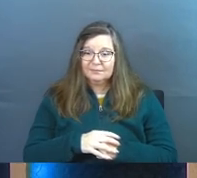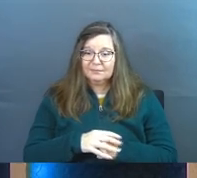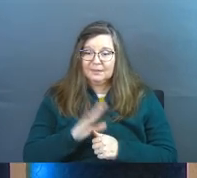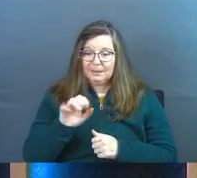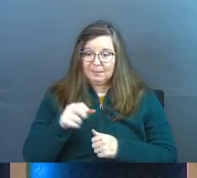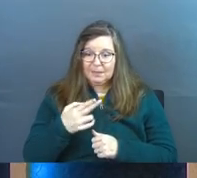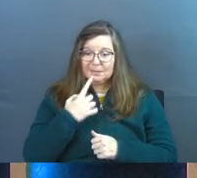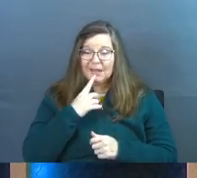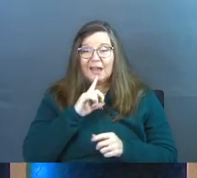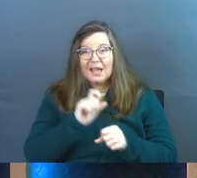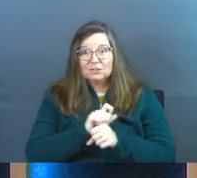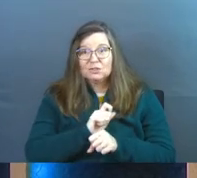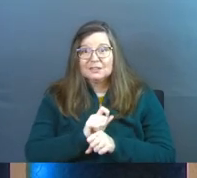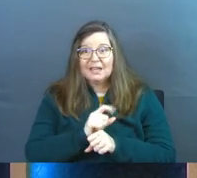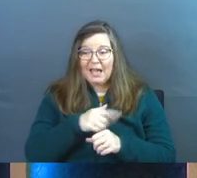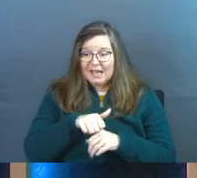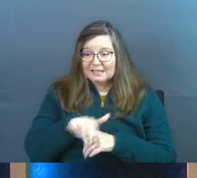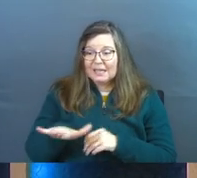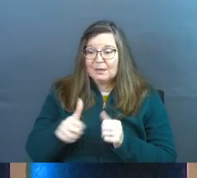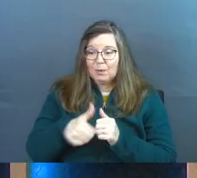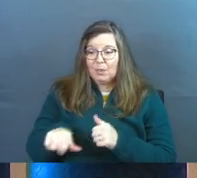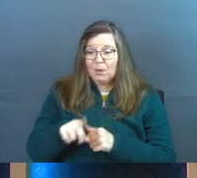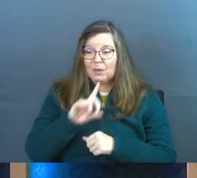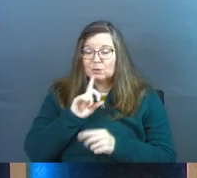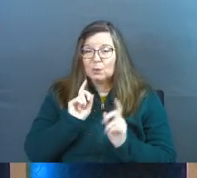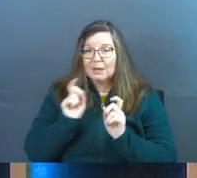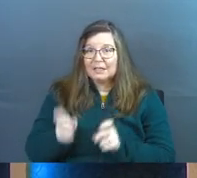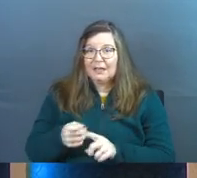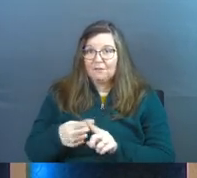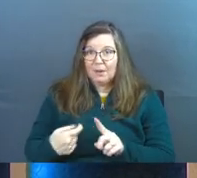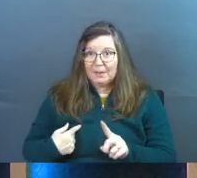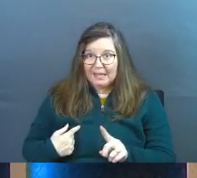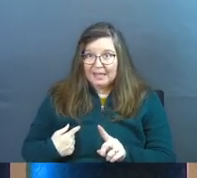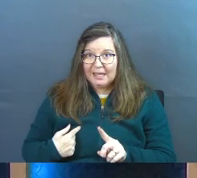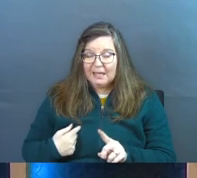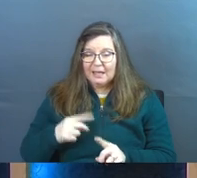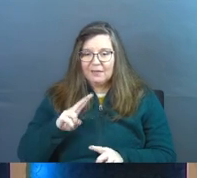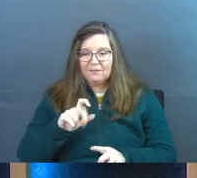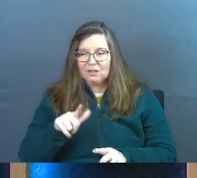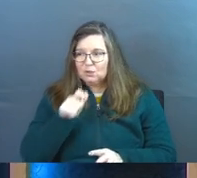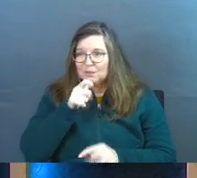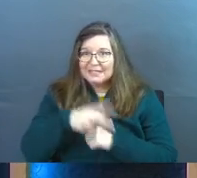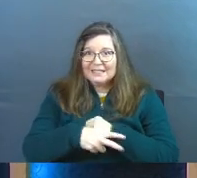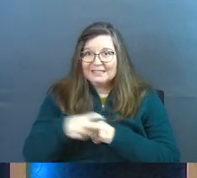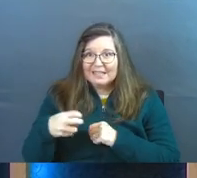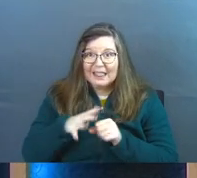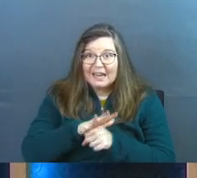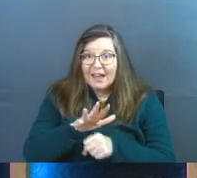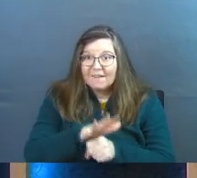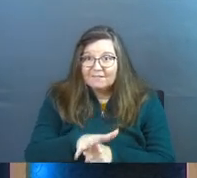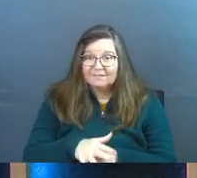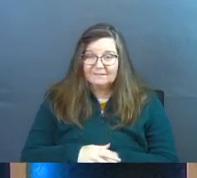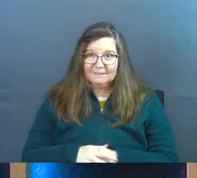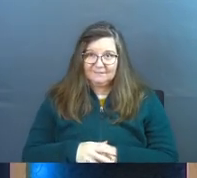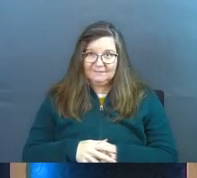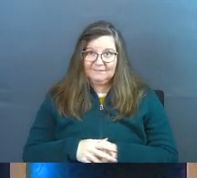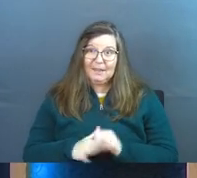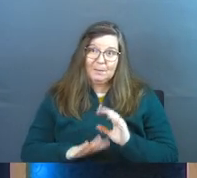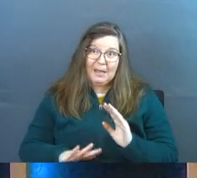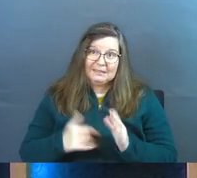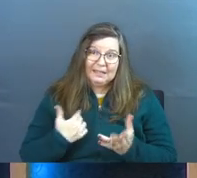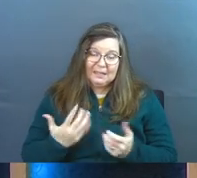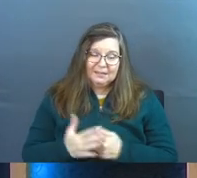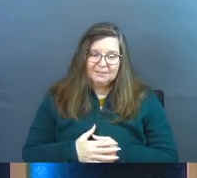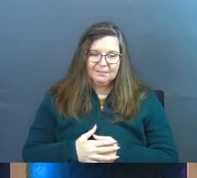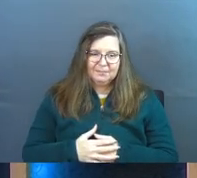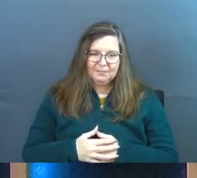The bishop says, actually, I sent him with those. Those were a gift from me. And Valjean, you didn't steal enough, basically.